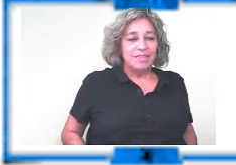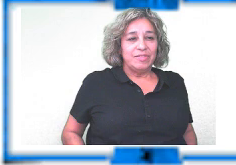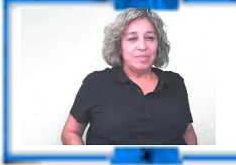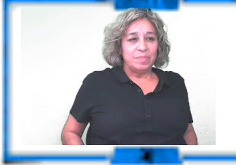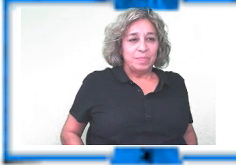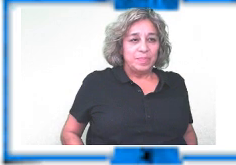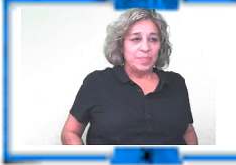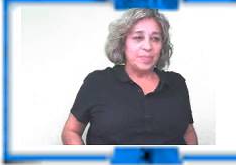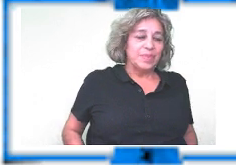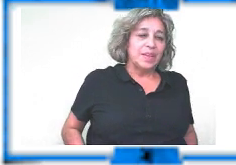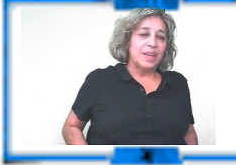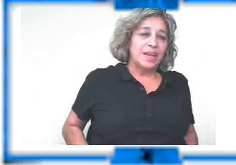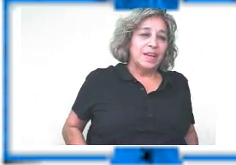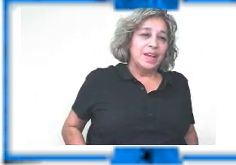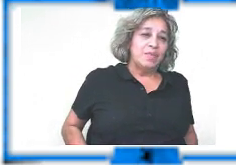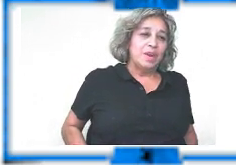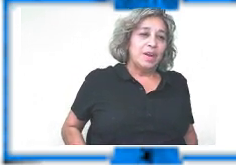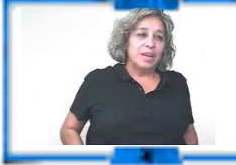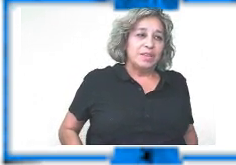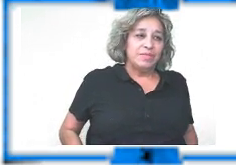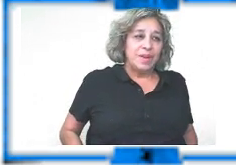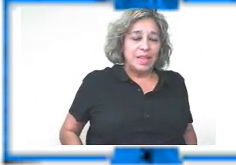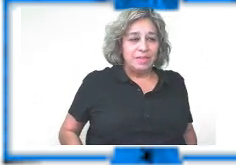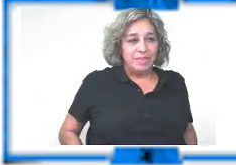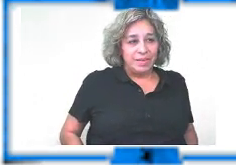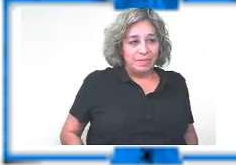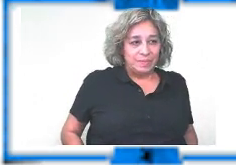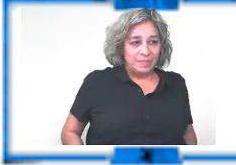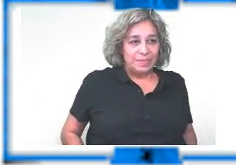thank you.